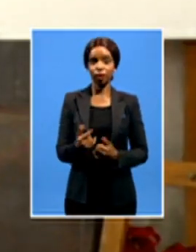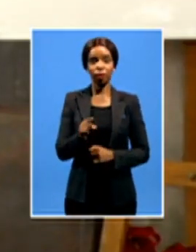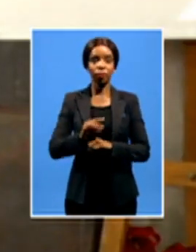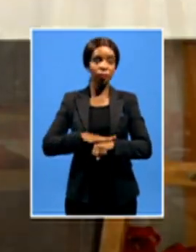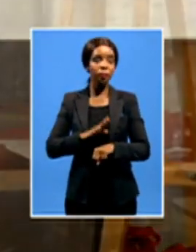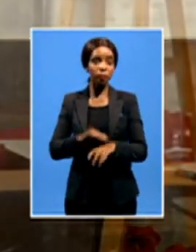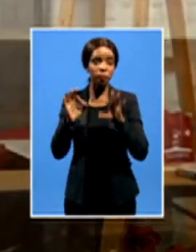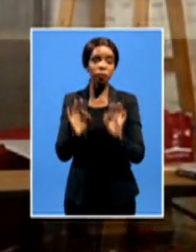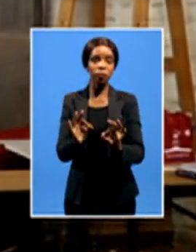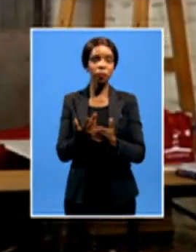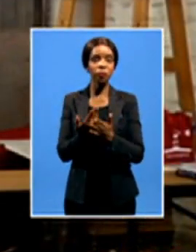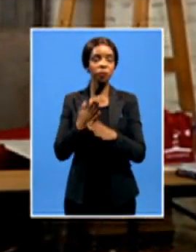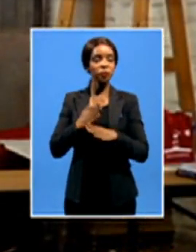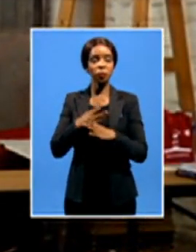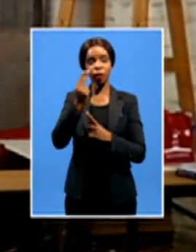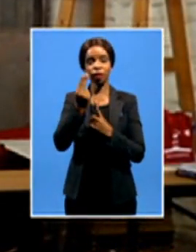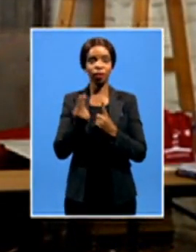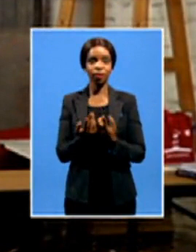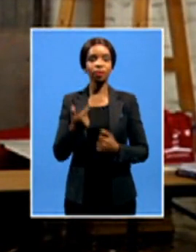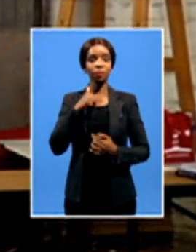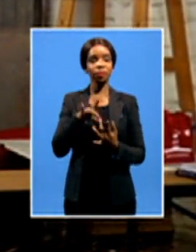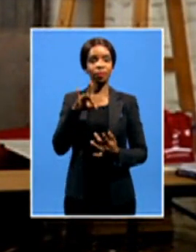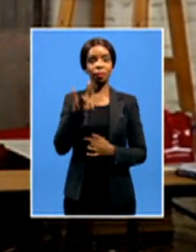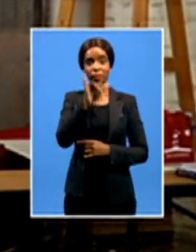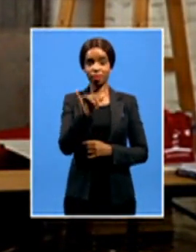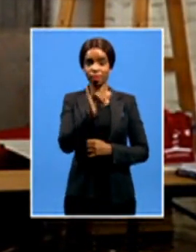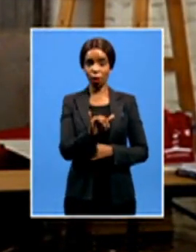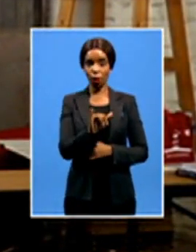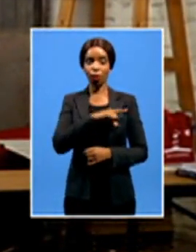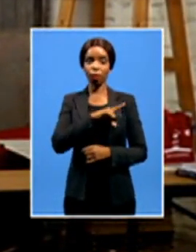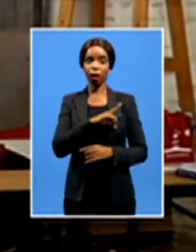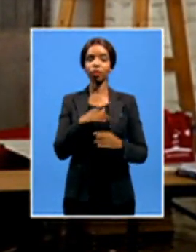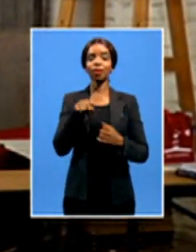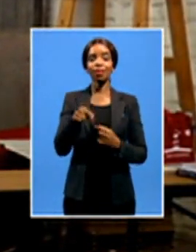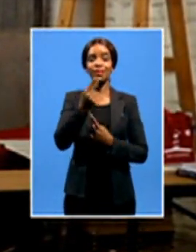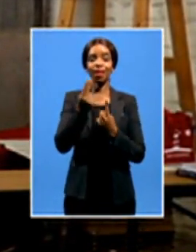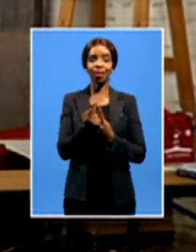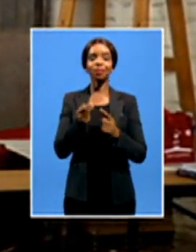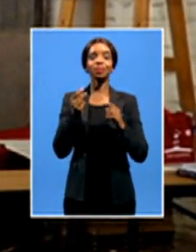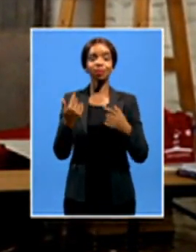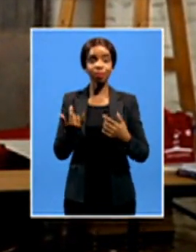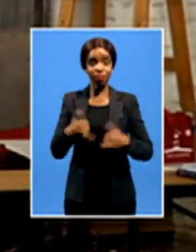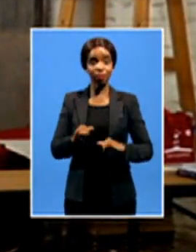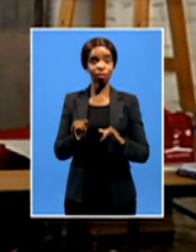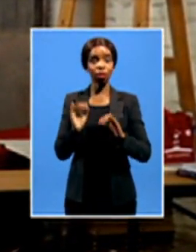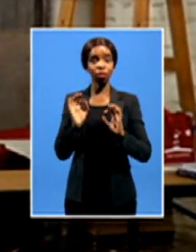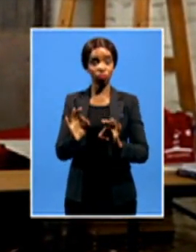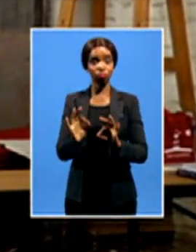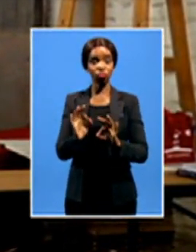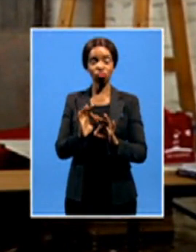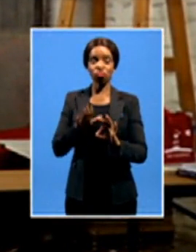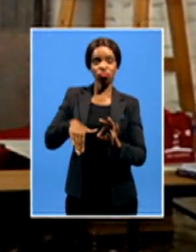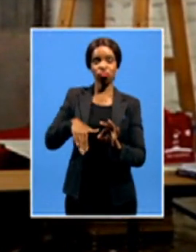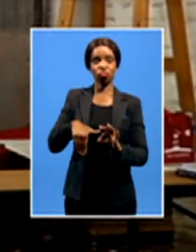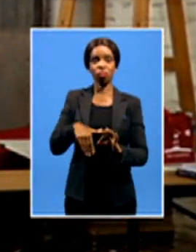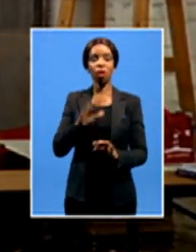time to be an artist. Make South Africa yellow, the democracy of South Africa, because the art scene is not yet on the spotlight, but we're getting